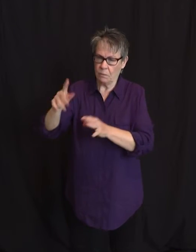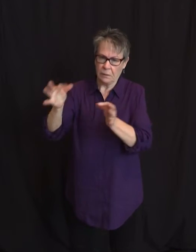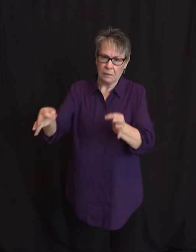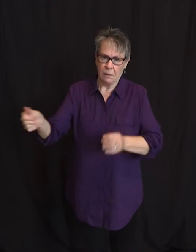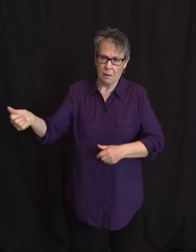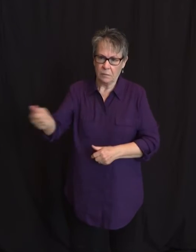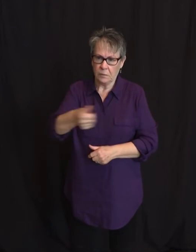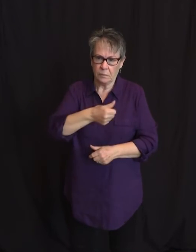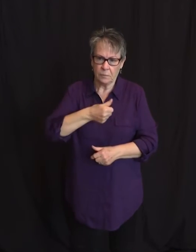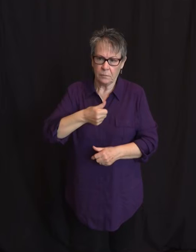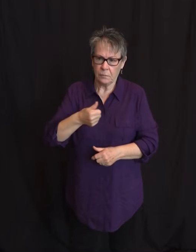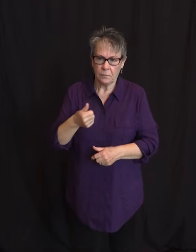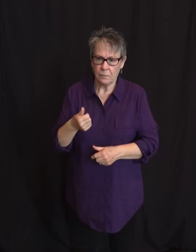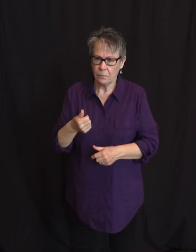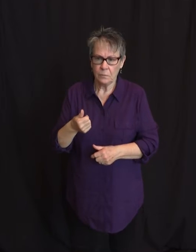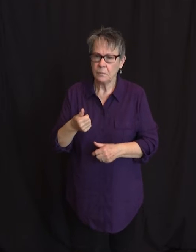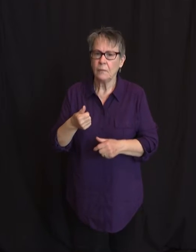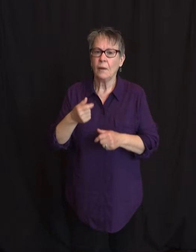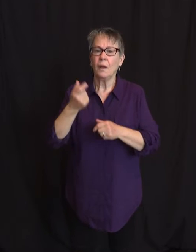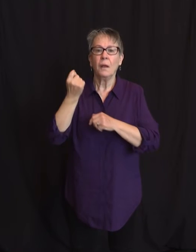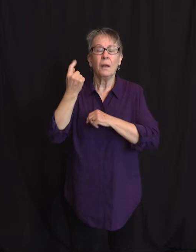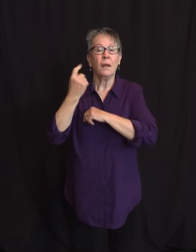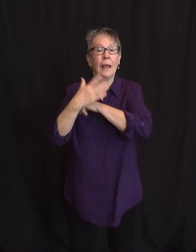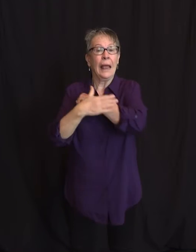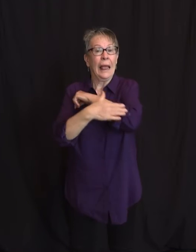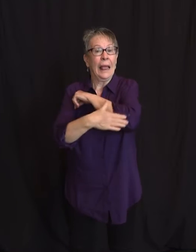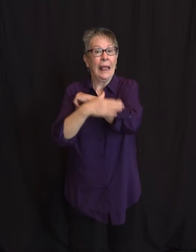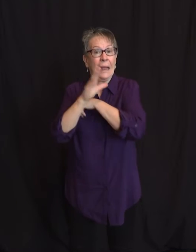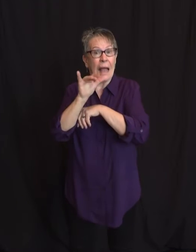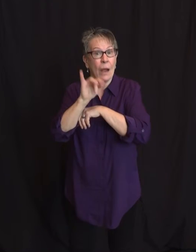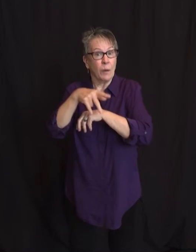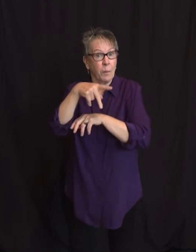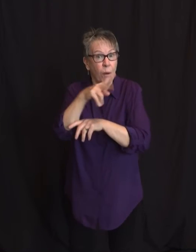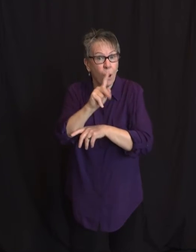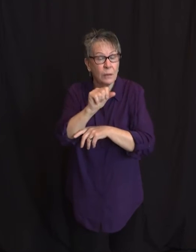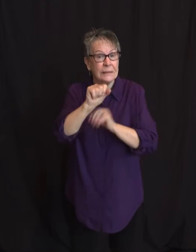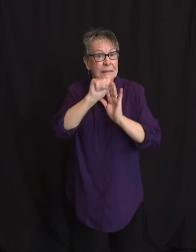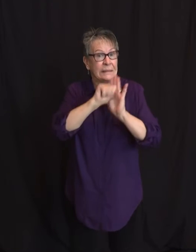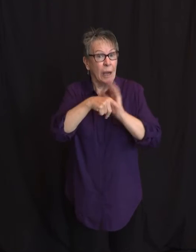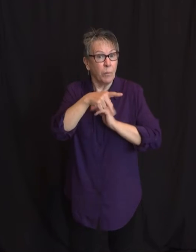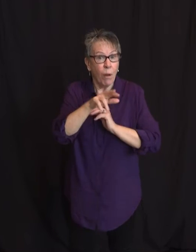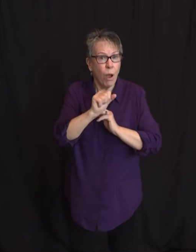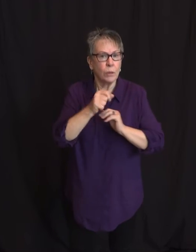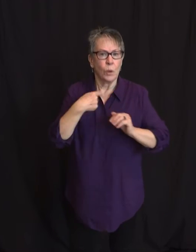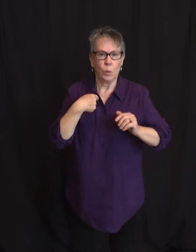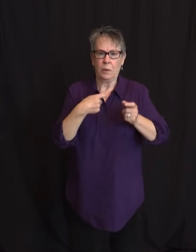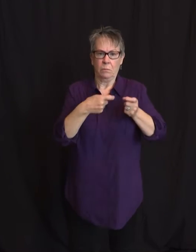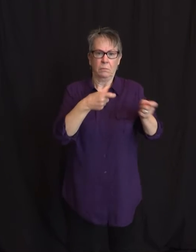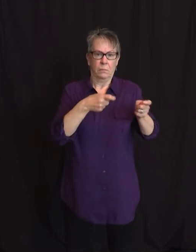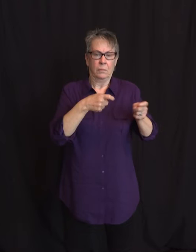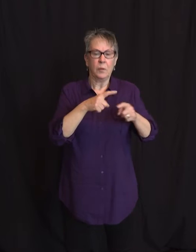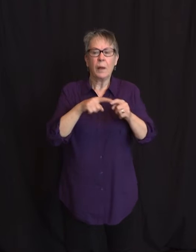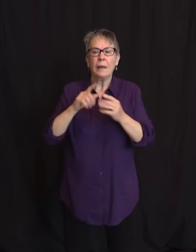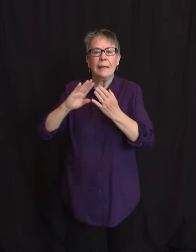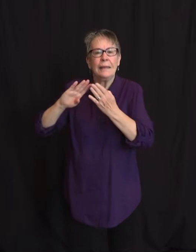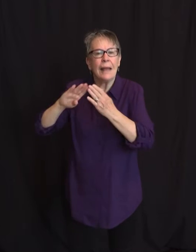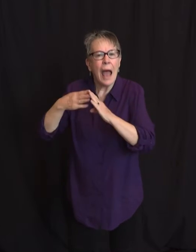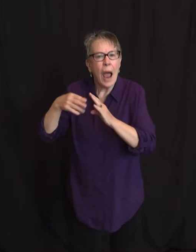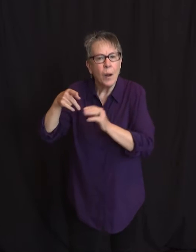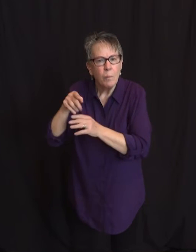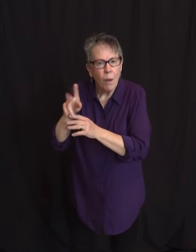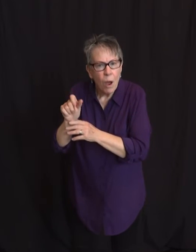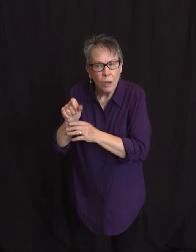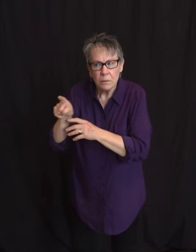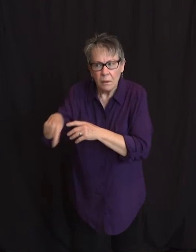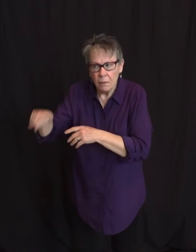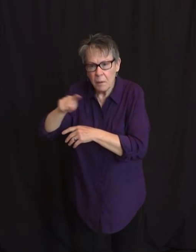park. I would say this, we're okay with that, assuming, and this is a big assumption,